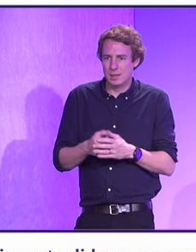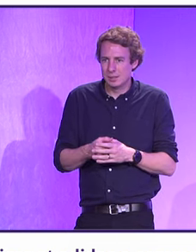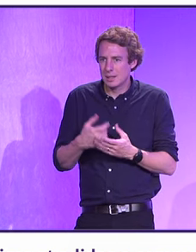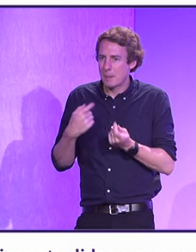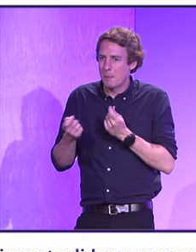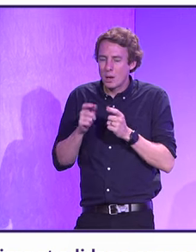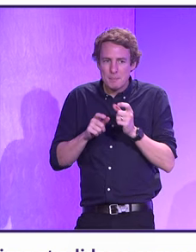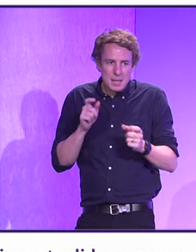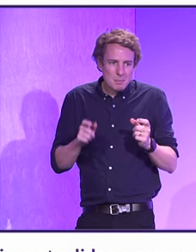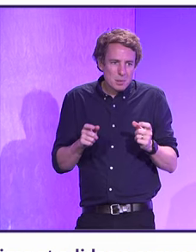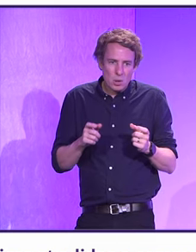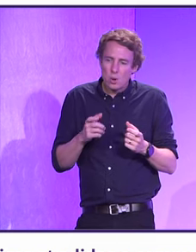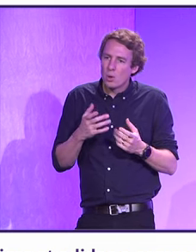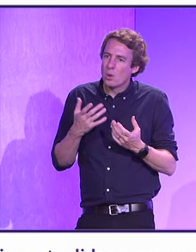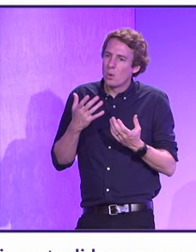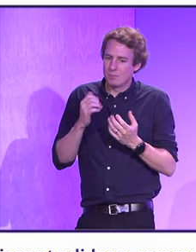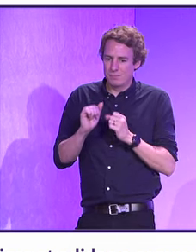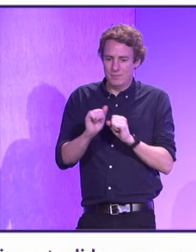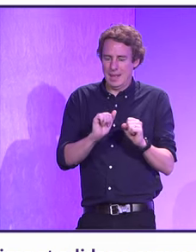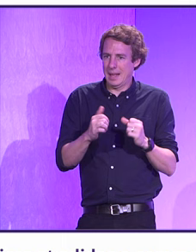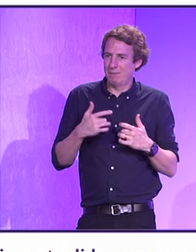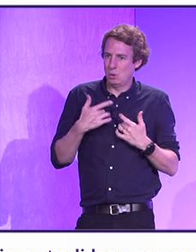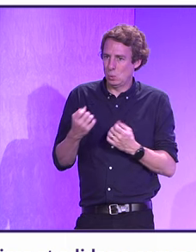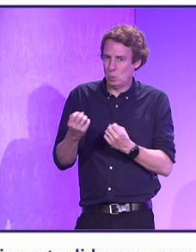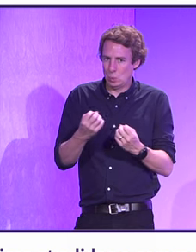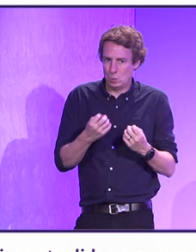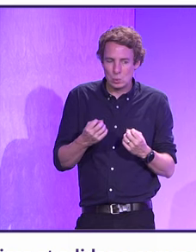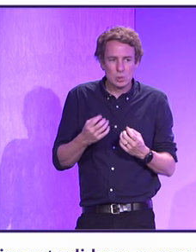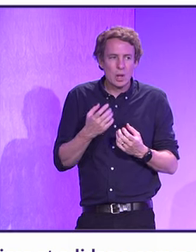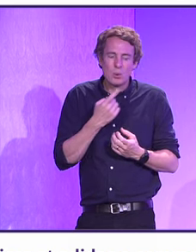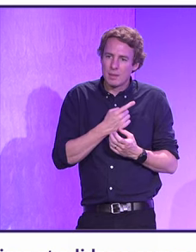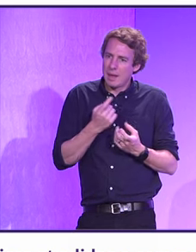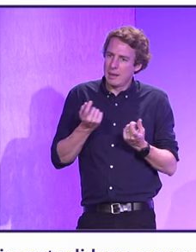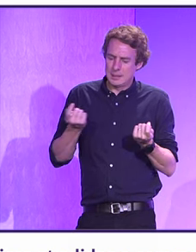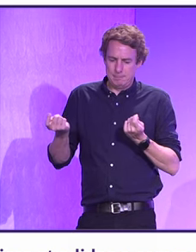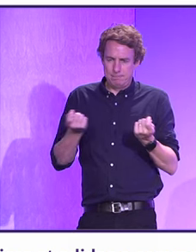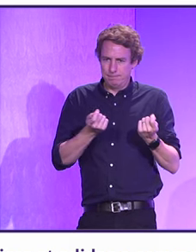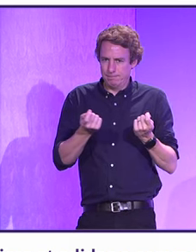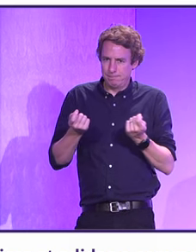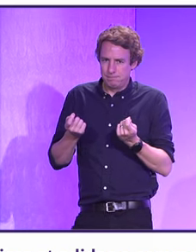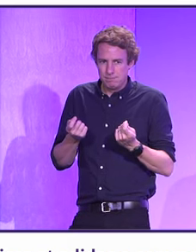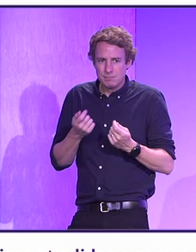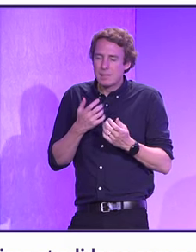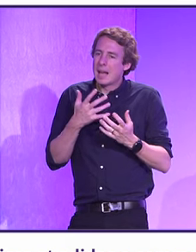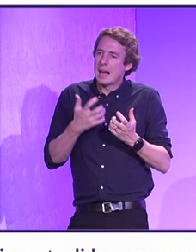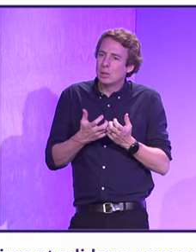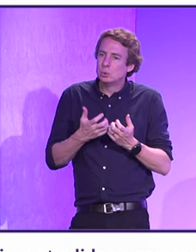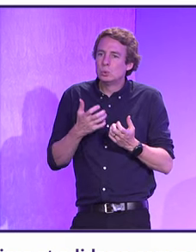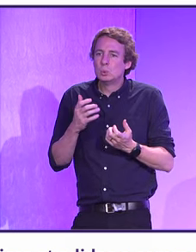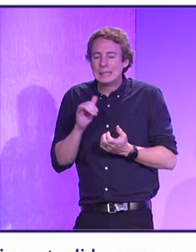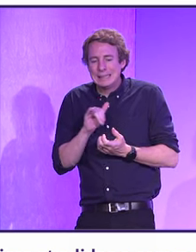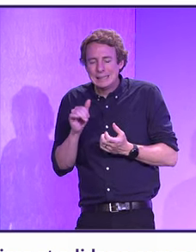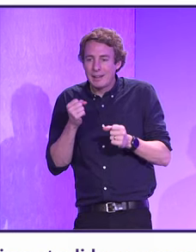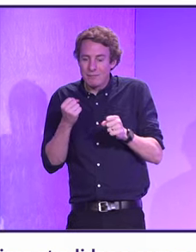the markets, and the market people also need to get their input in. So the goal of this call is to ensure that we either mitigate or fix